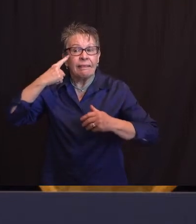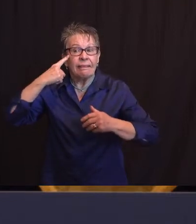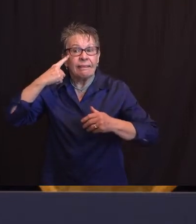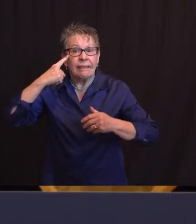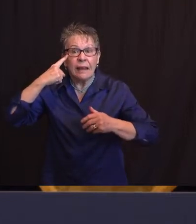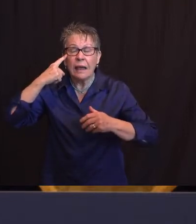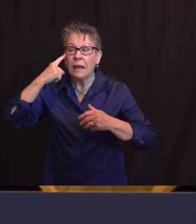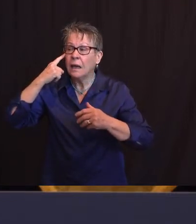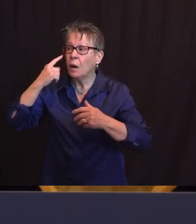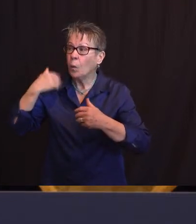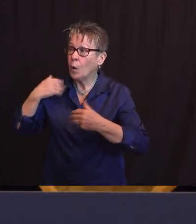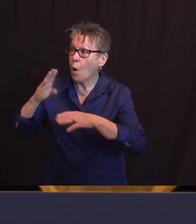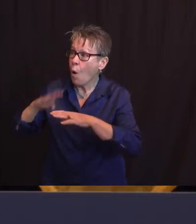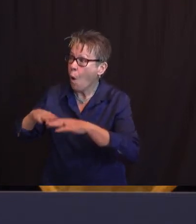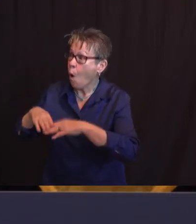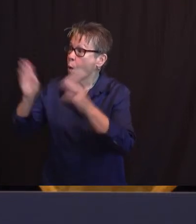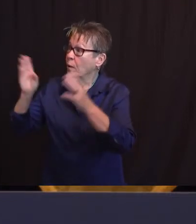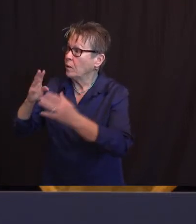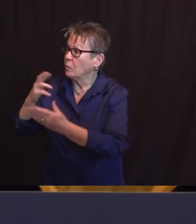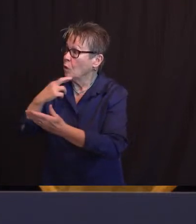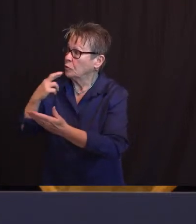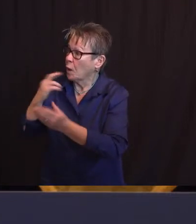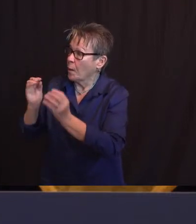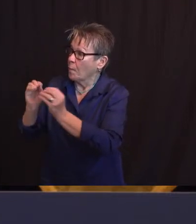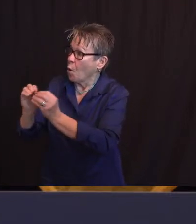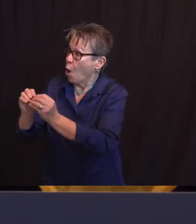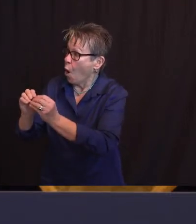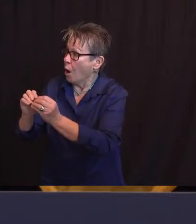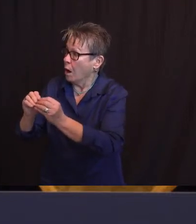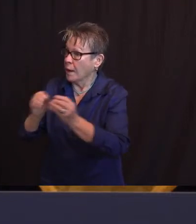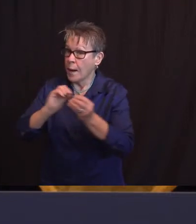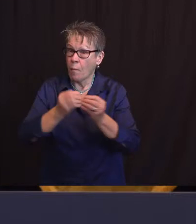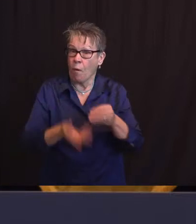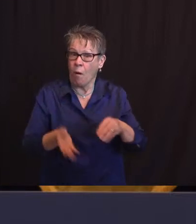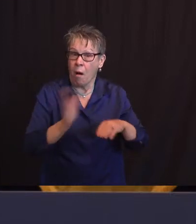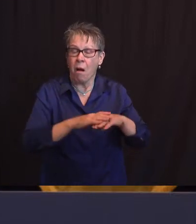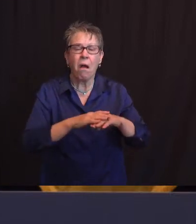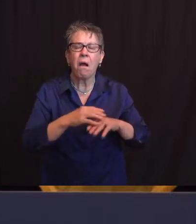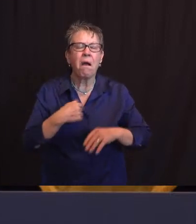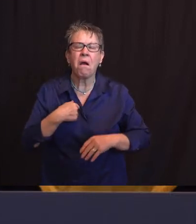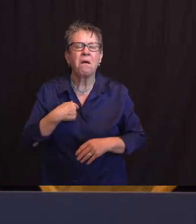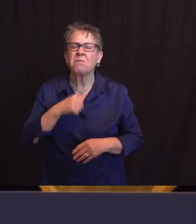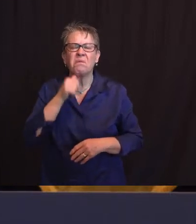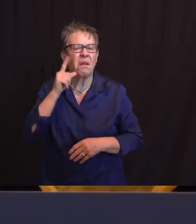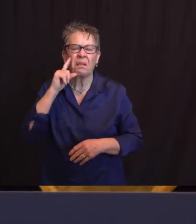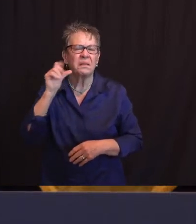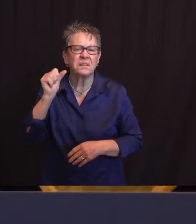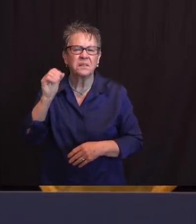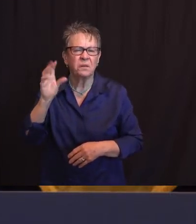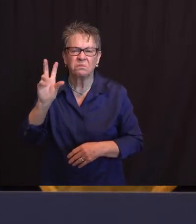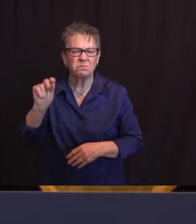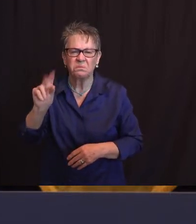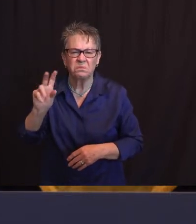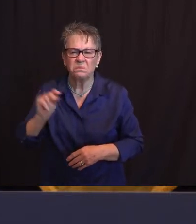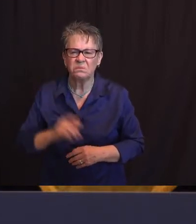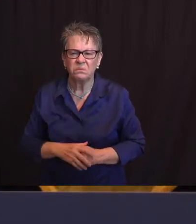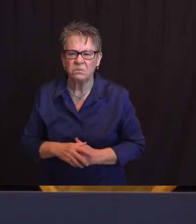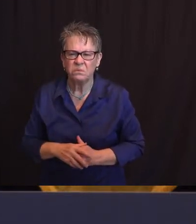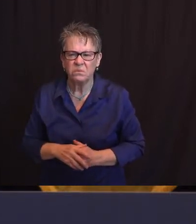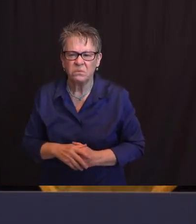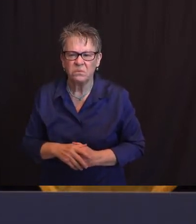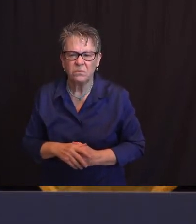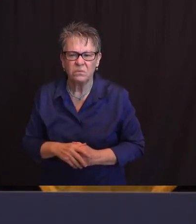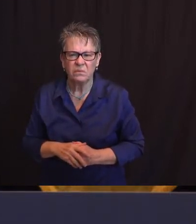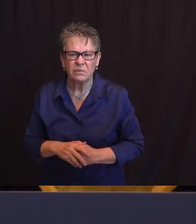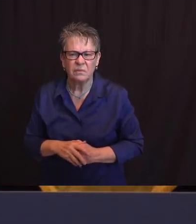activities, if you compare Judy's habits to my habits, and I have more indoor habits than Judy does, whether that's dining, gyms,